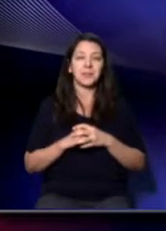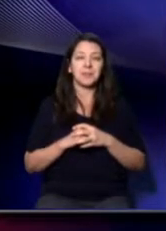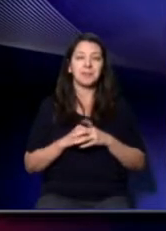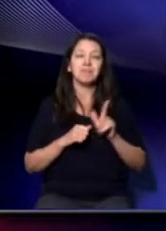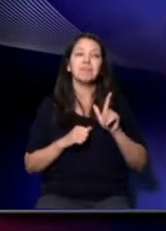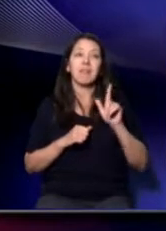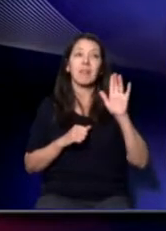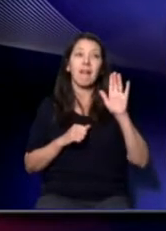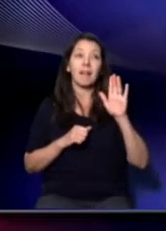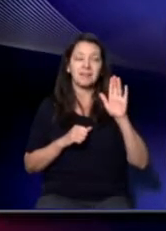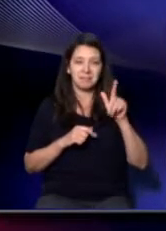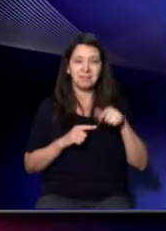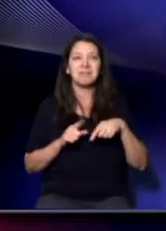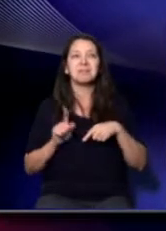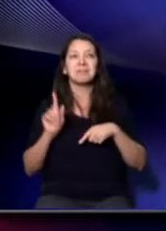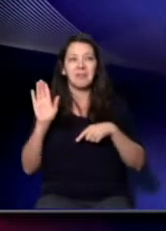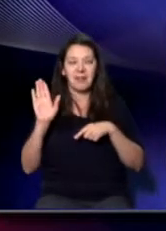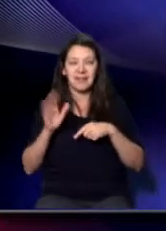Aye. Aye.